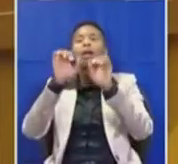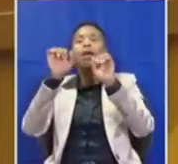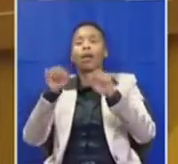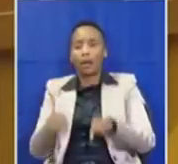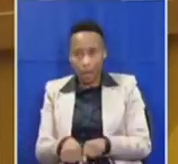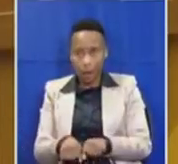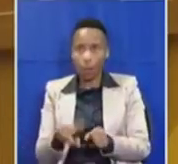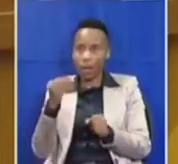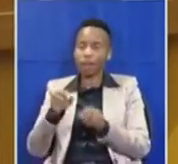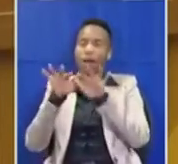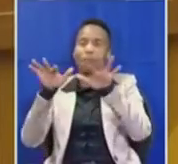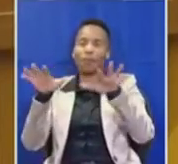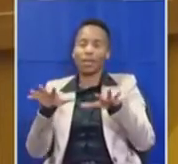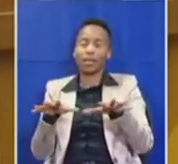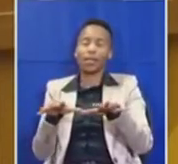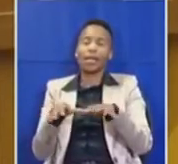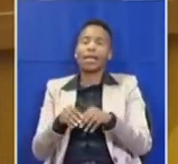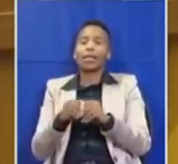public sector wage bill,